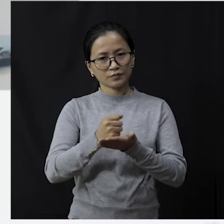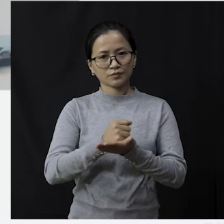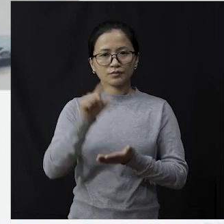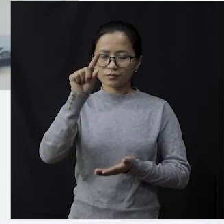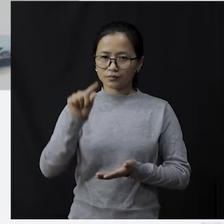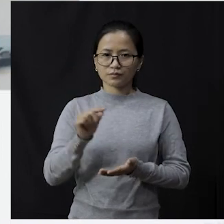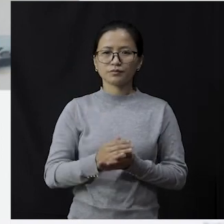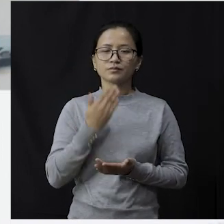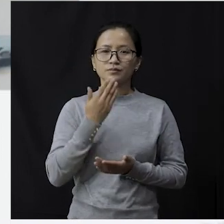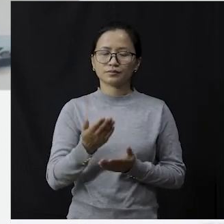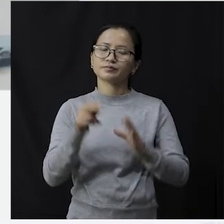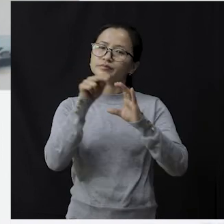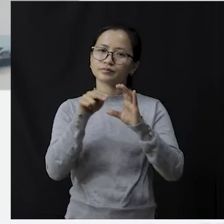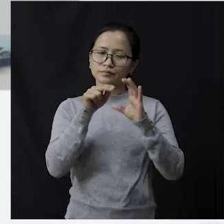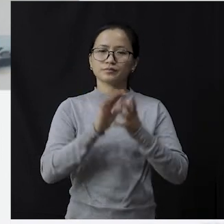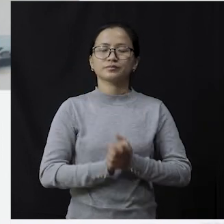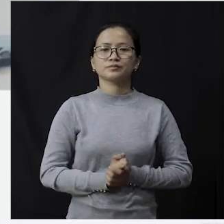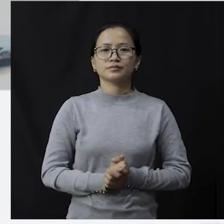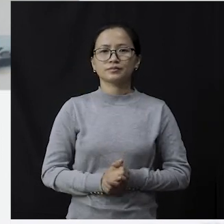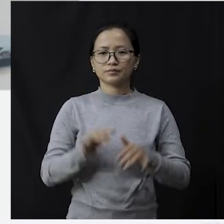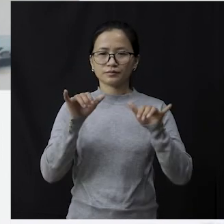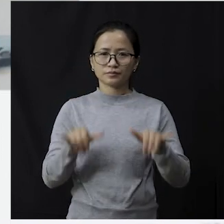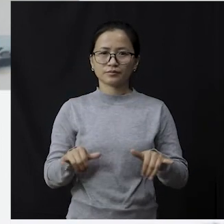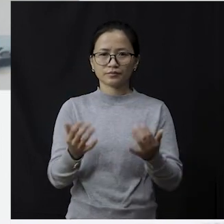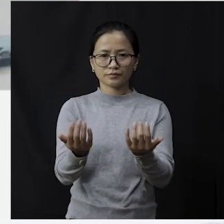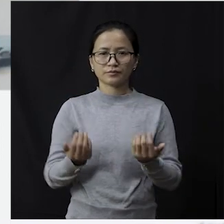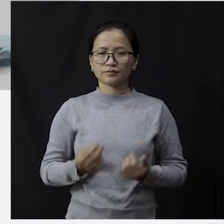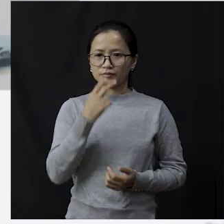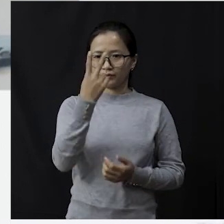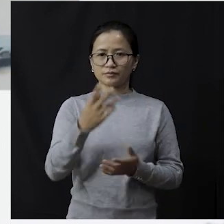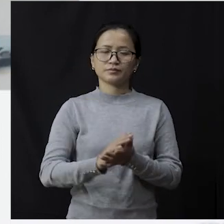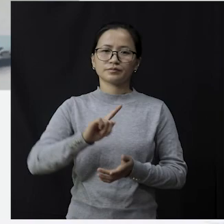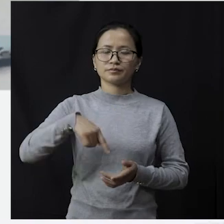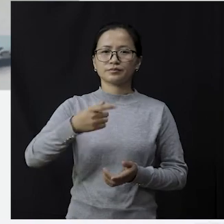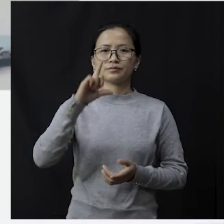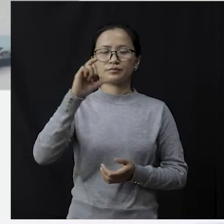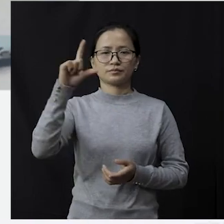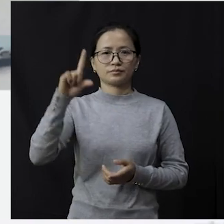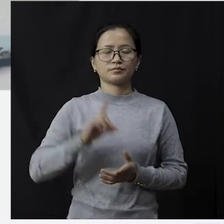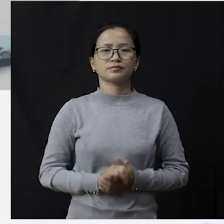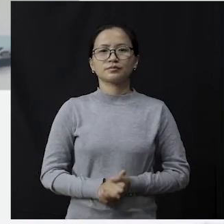do this. Thank you for tuning. Stay safe and see you on the next class.